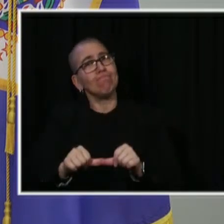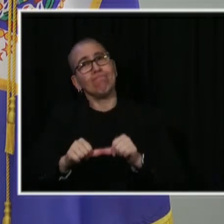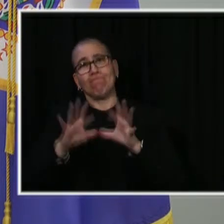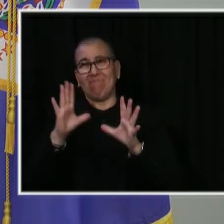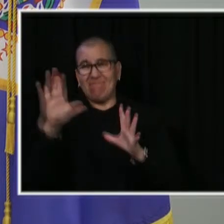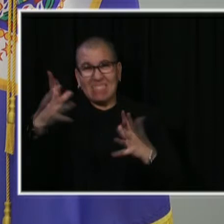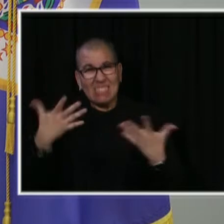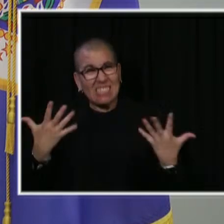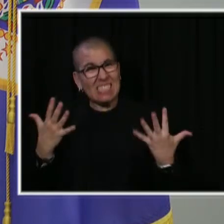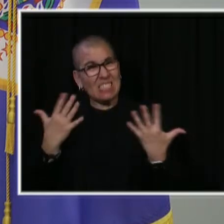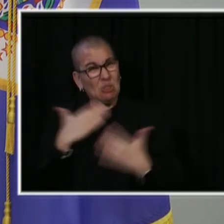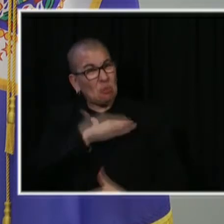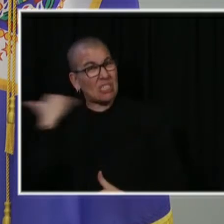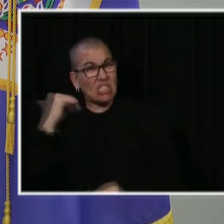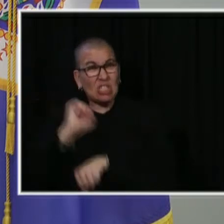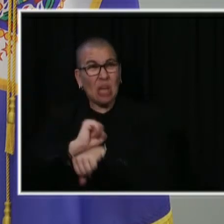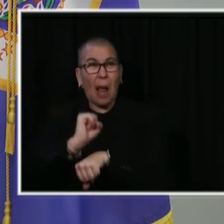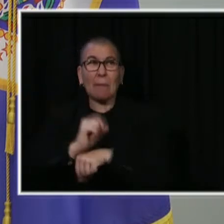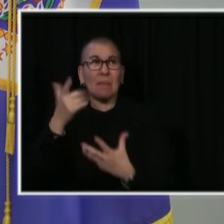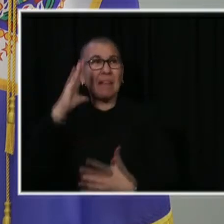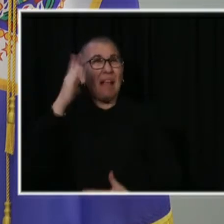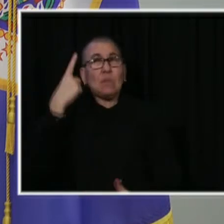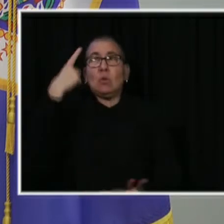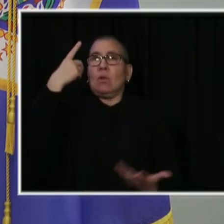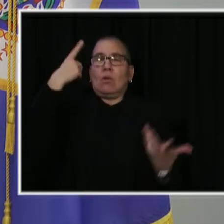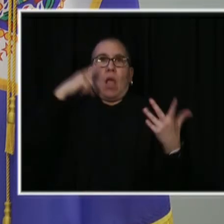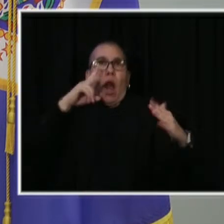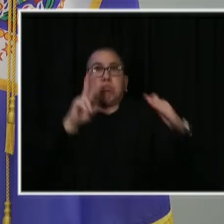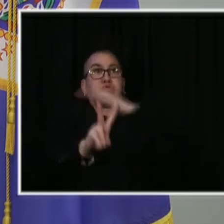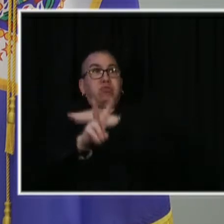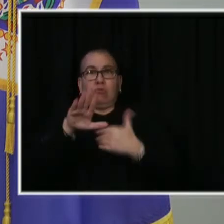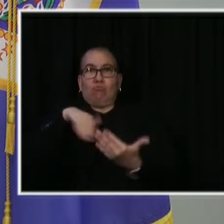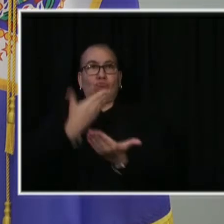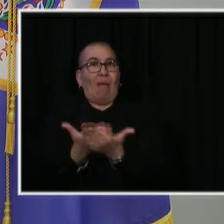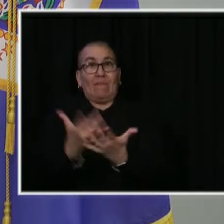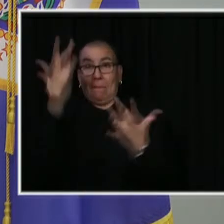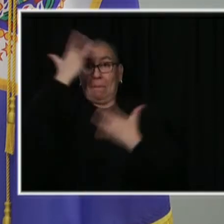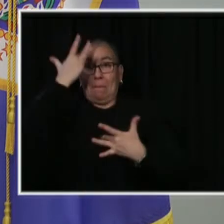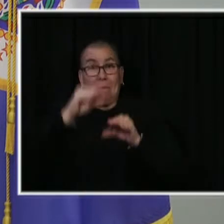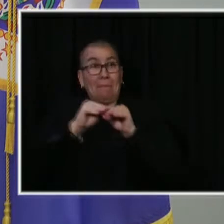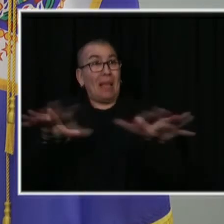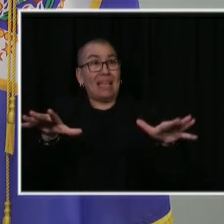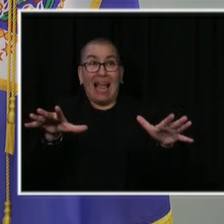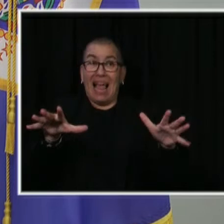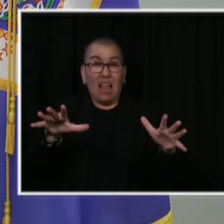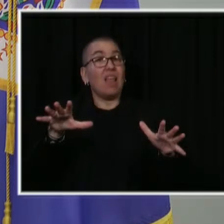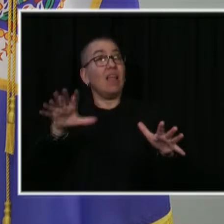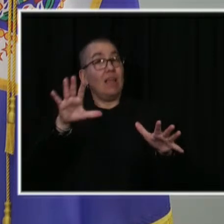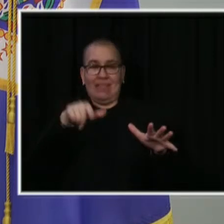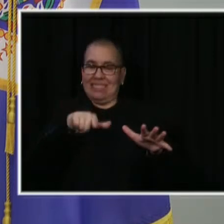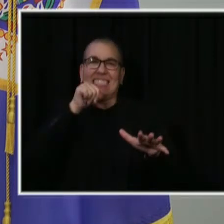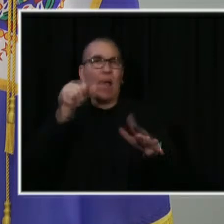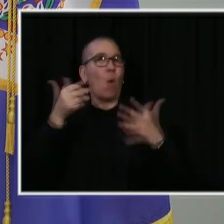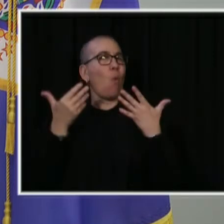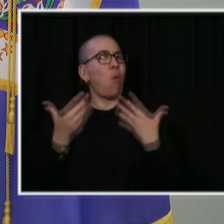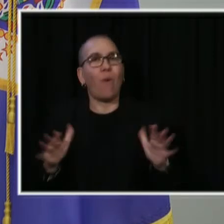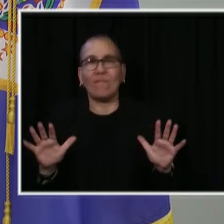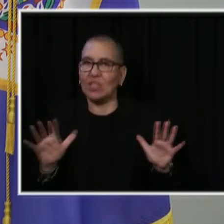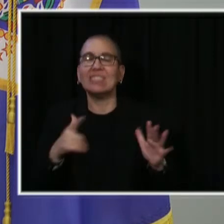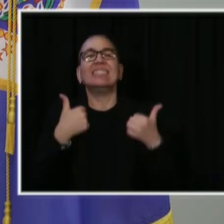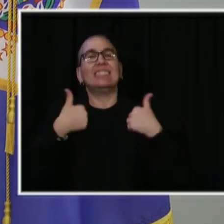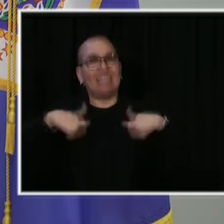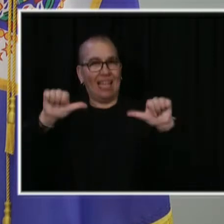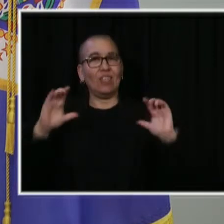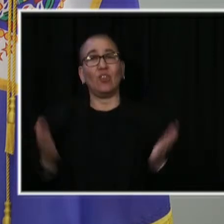frankly, can never thank you enough. We know the pandemic is not over yet. We know there's still hard work to do, but the path forward